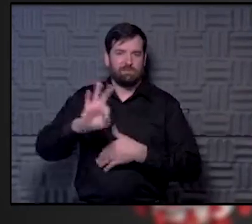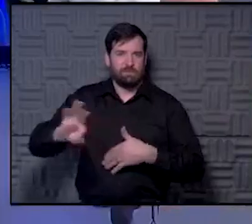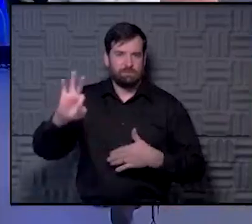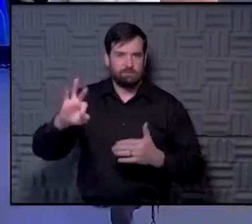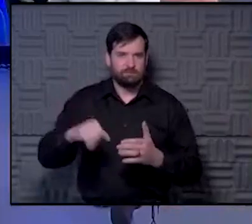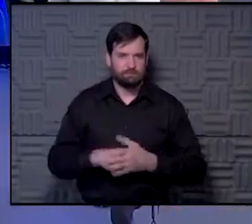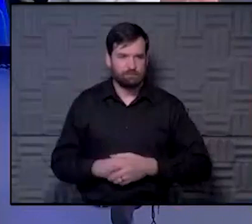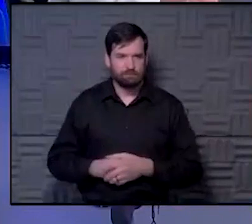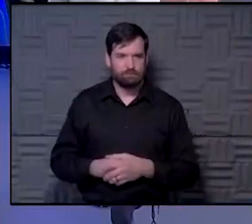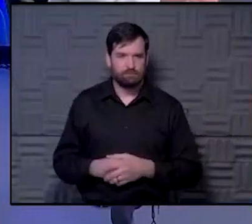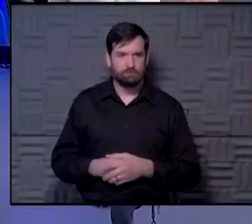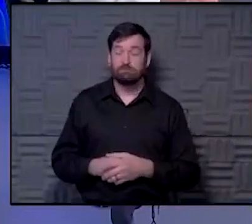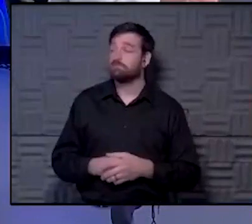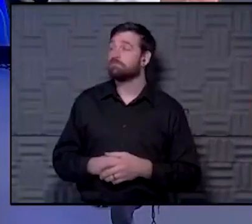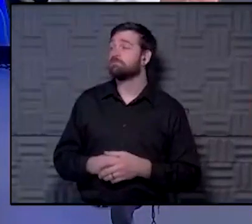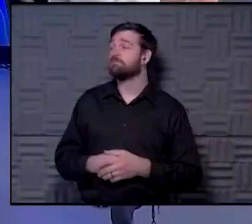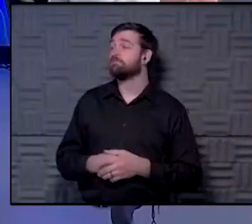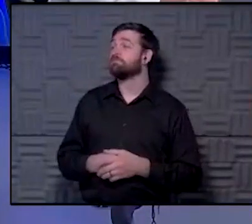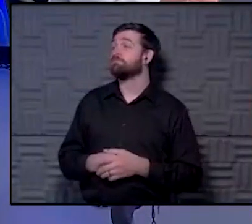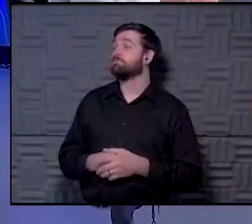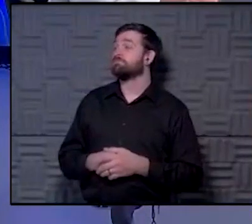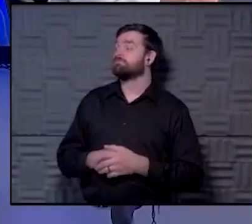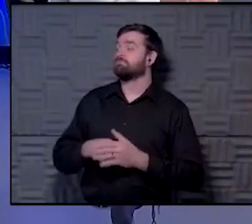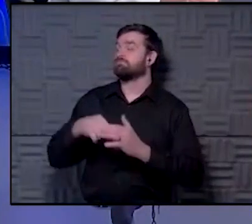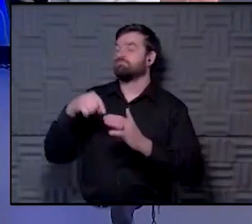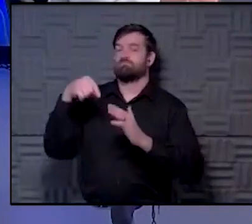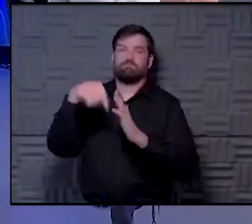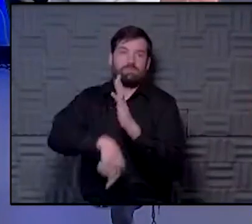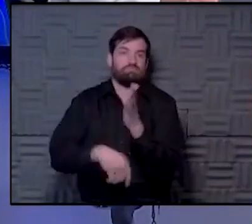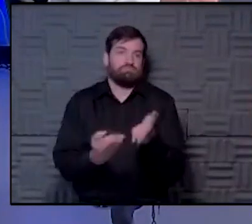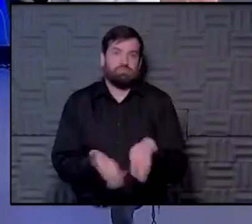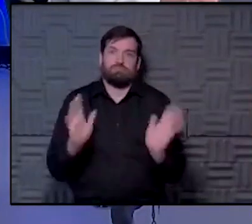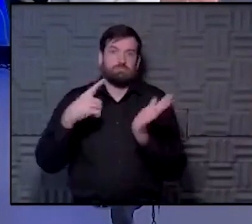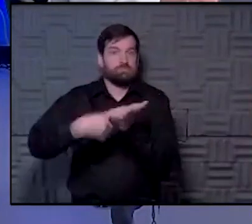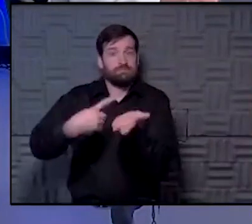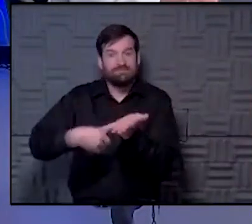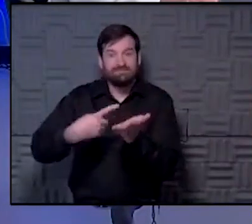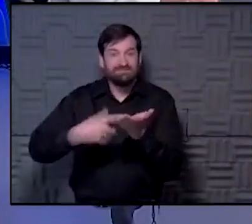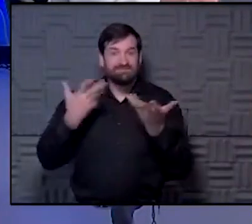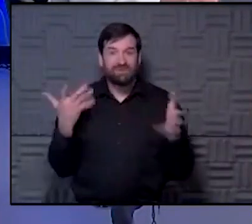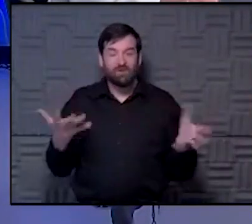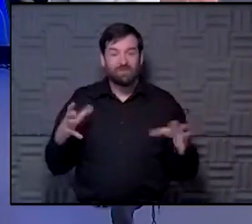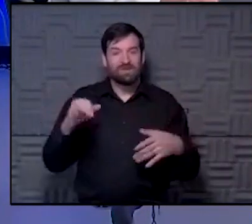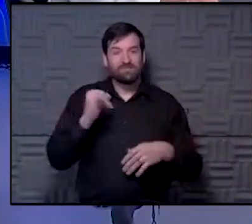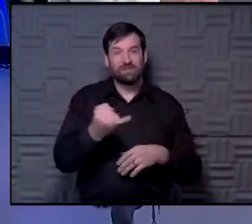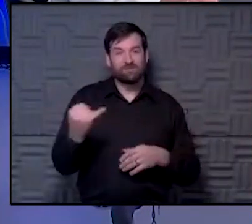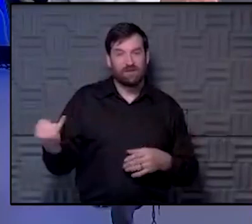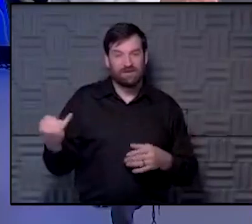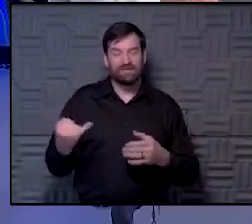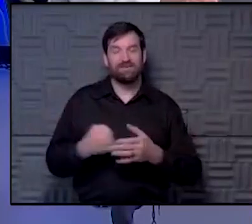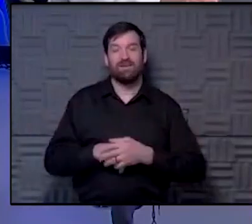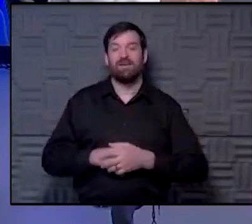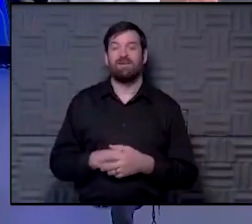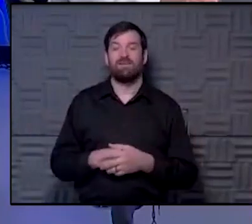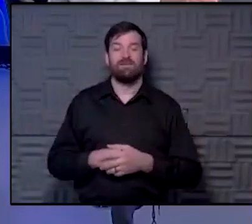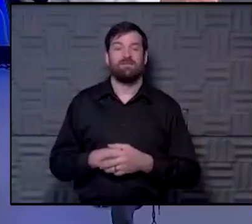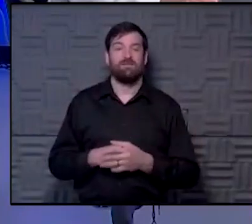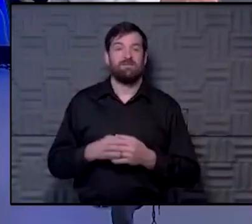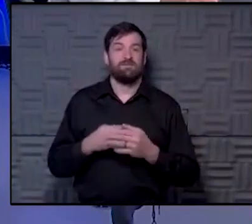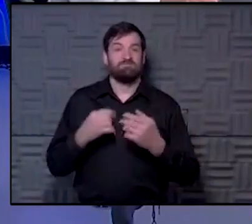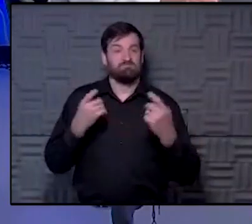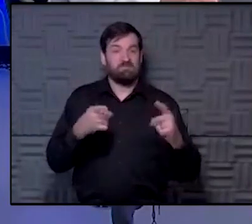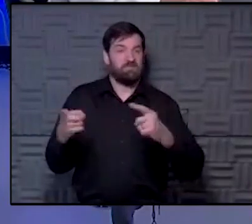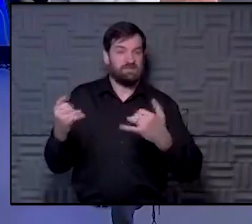right. Well, we've sort of had a deep and wide-ranging conversation already about the J&J vaccine and events of this